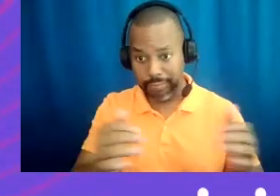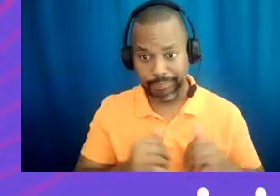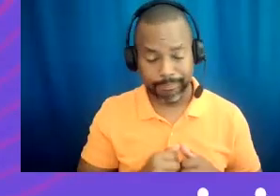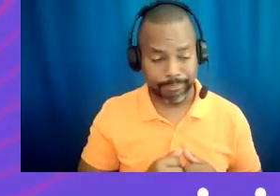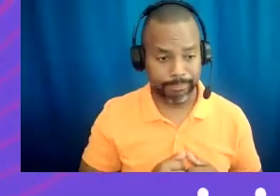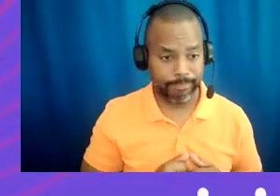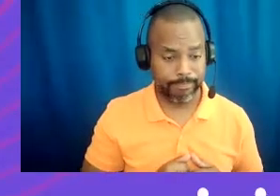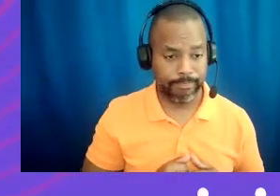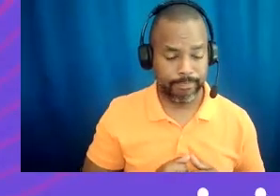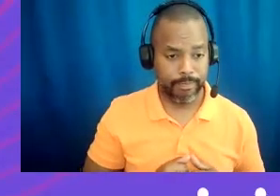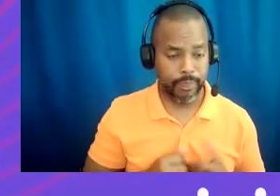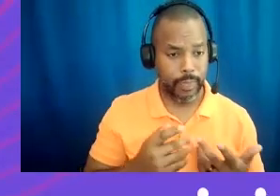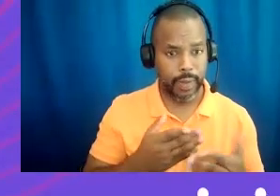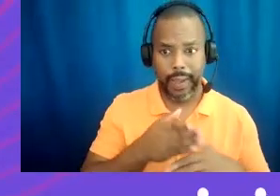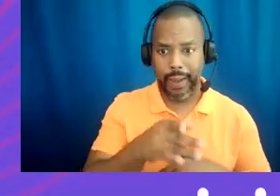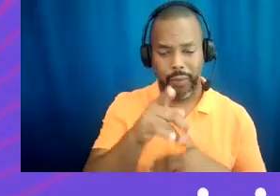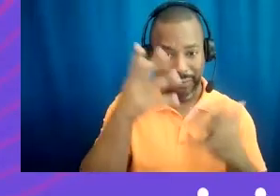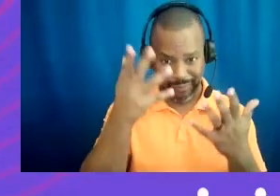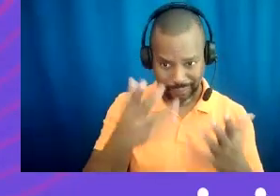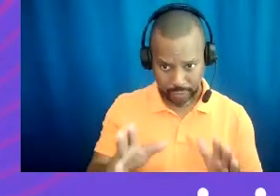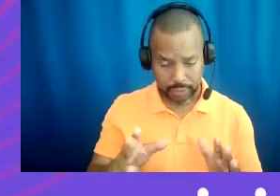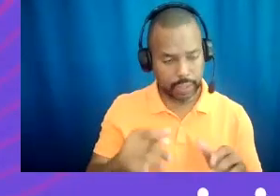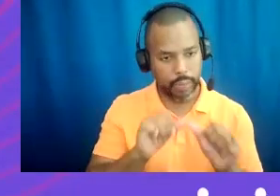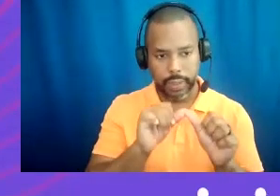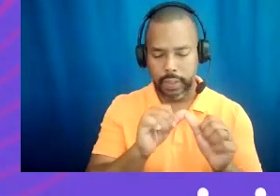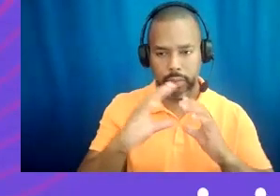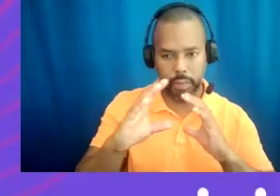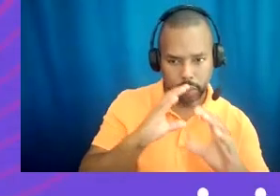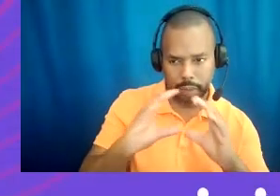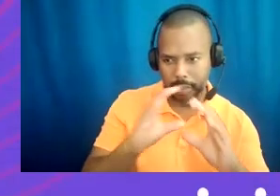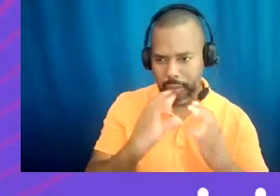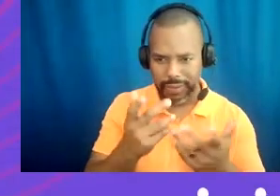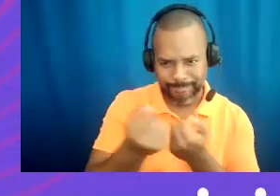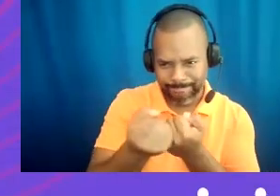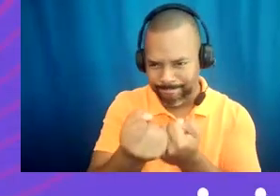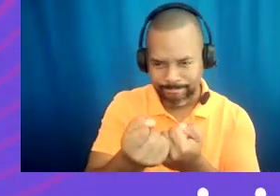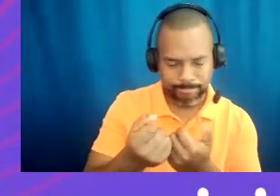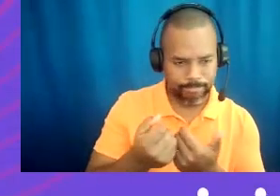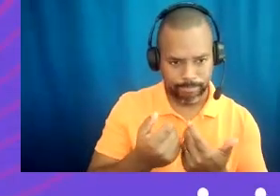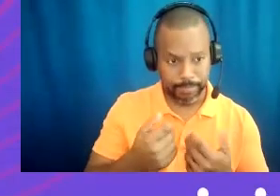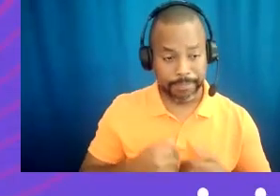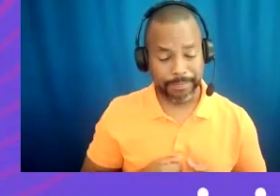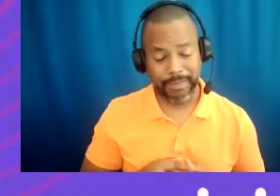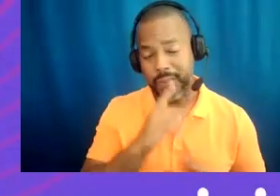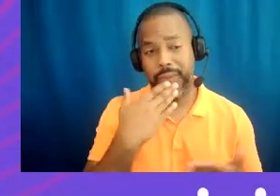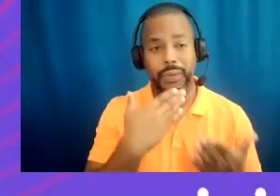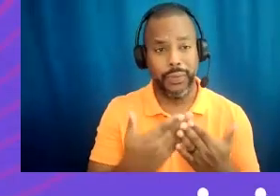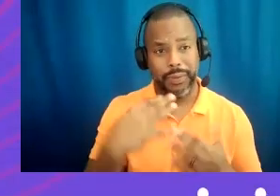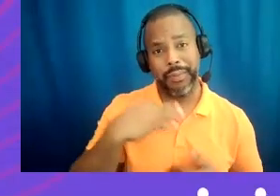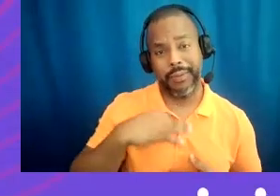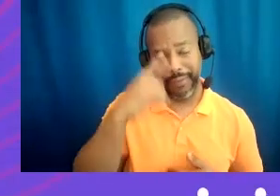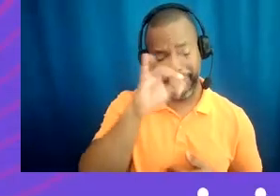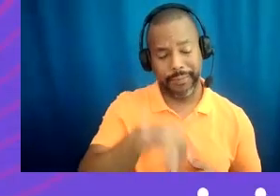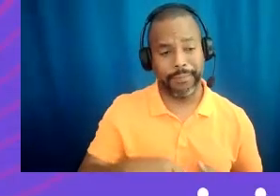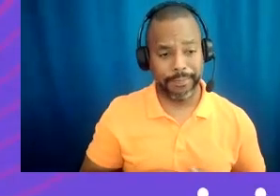So even after you have finished, they will still continue their communications with you if you need assistance. Really, really great benefit to have.